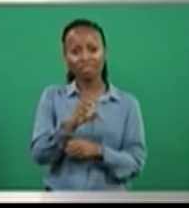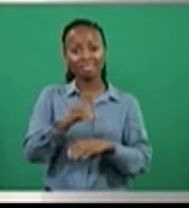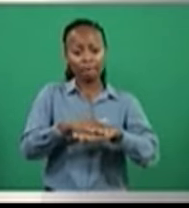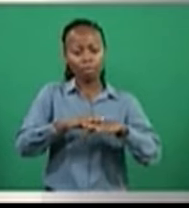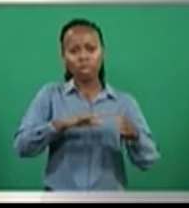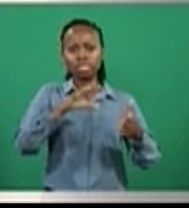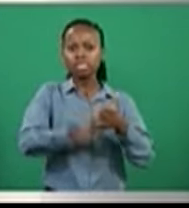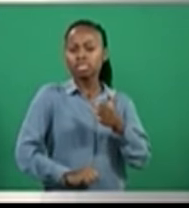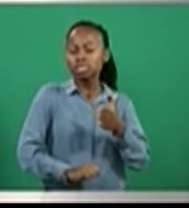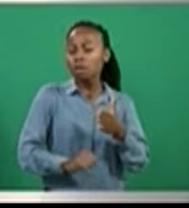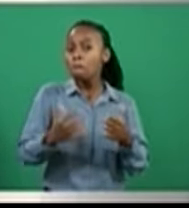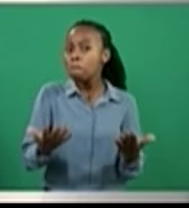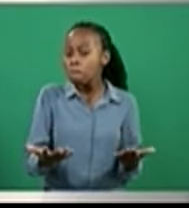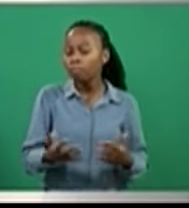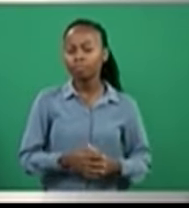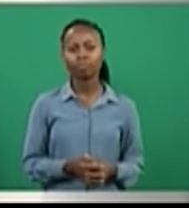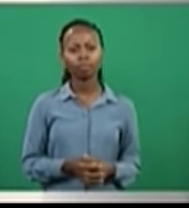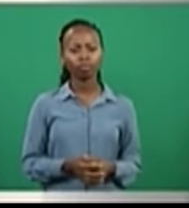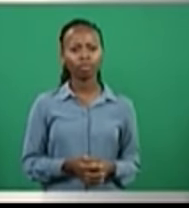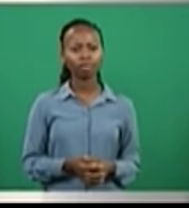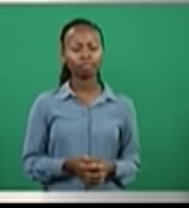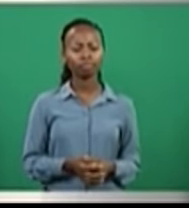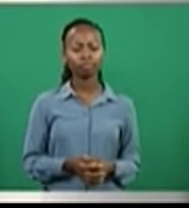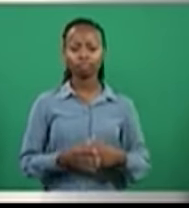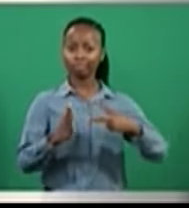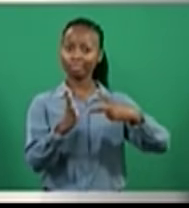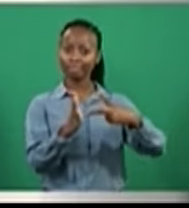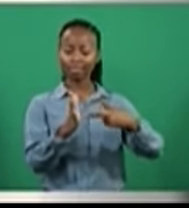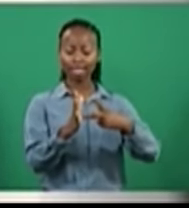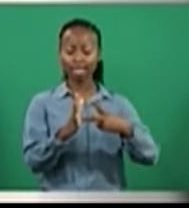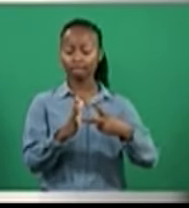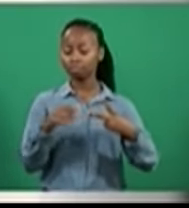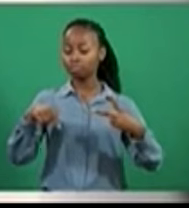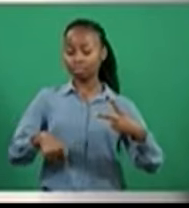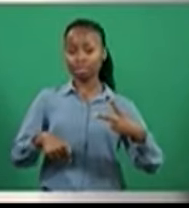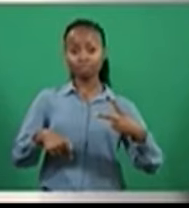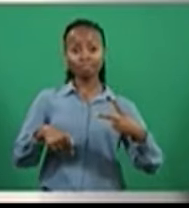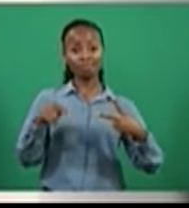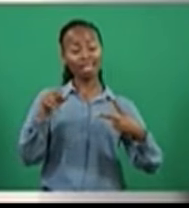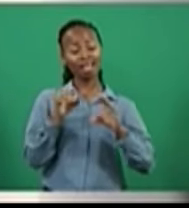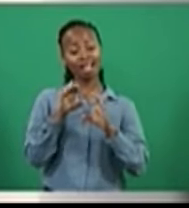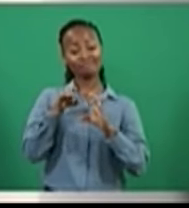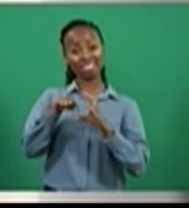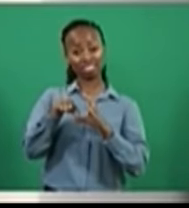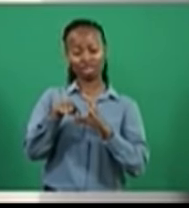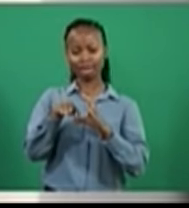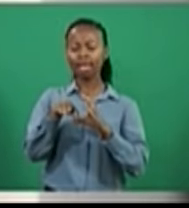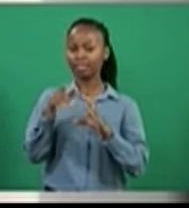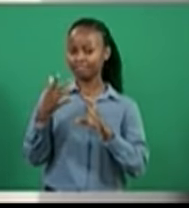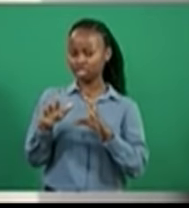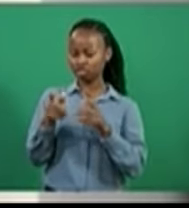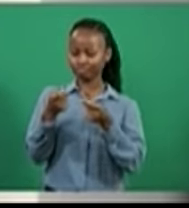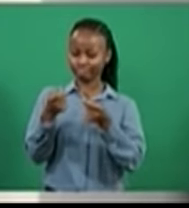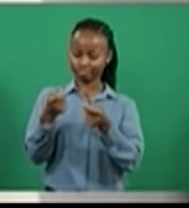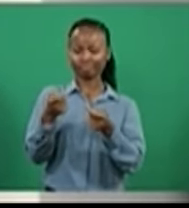secondly, even though the committee has revised its own inflation forecasts up slightly, as you mentioned,